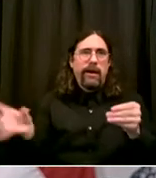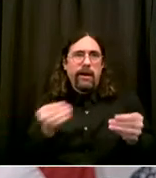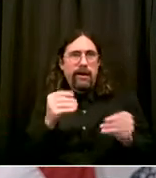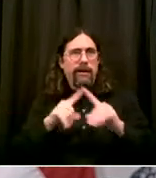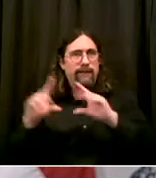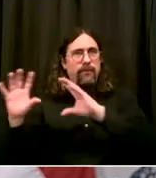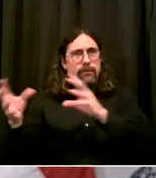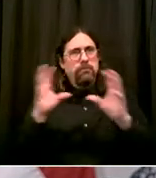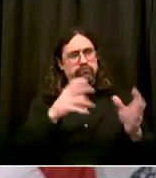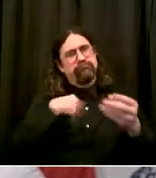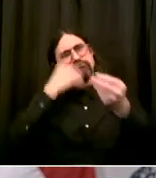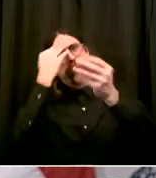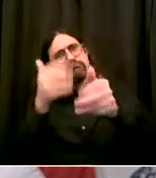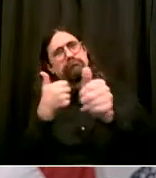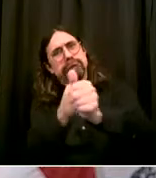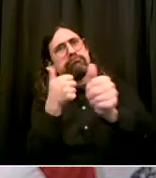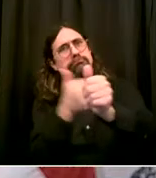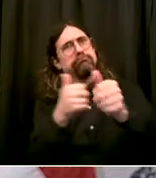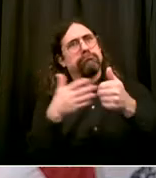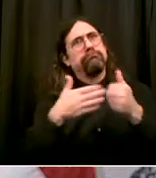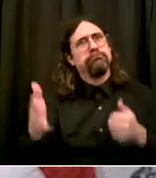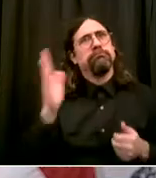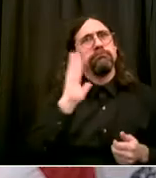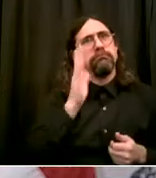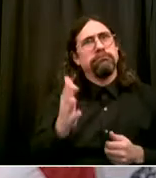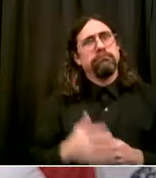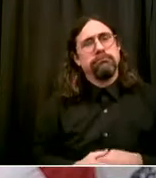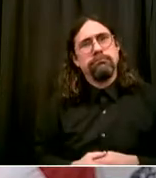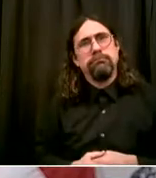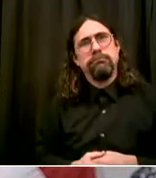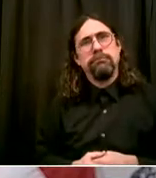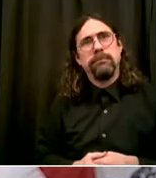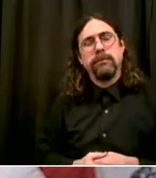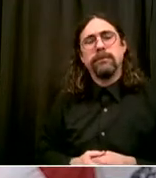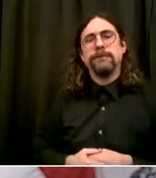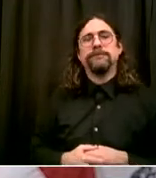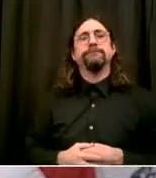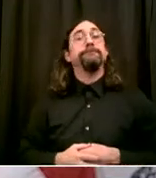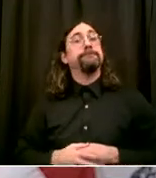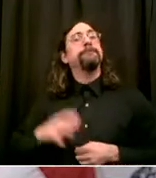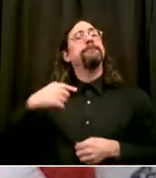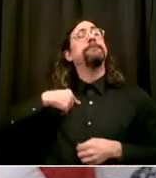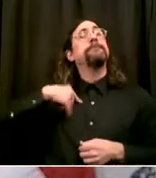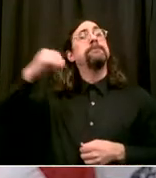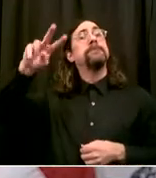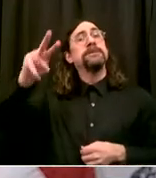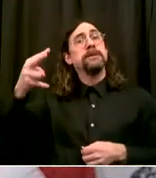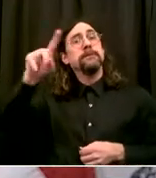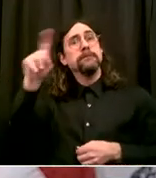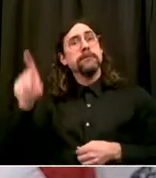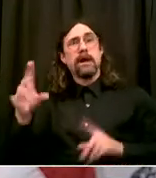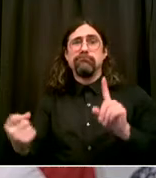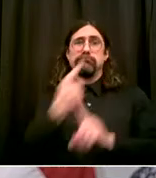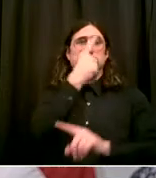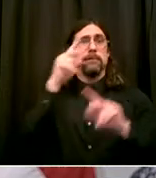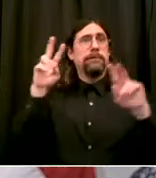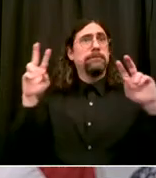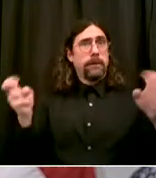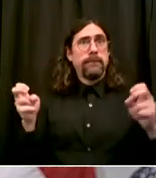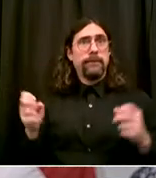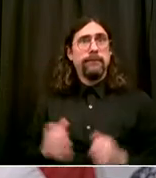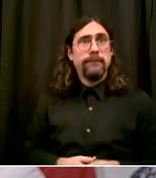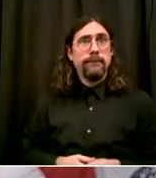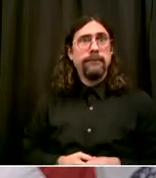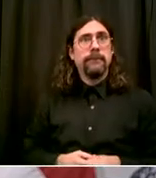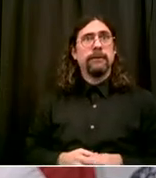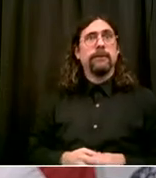the Buffalo Bills playoff game in a couple of weeks. And he said that could be a pilot for similar events and venues.